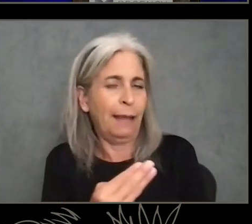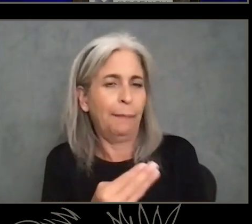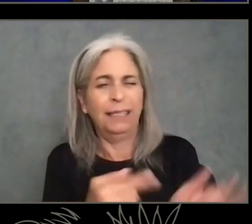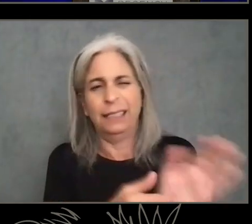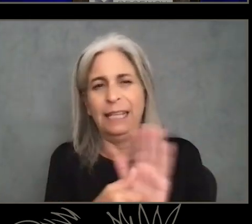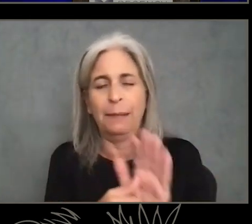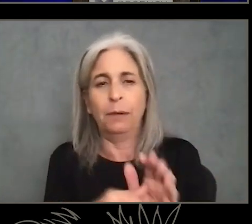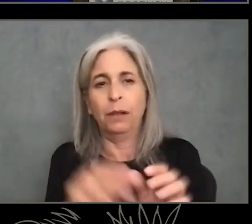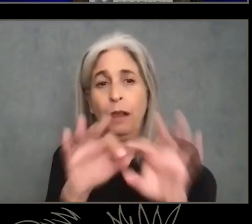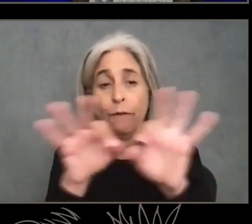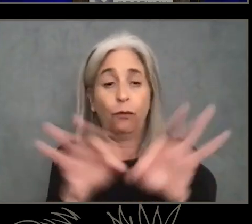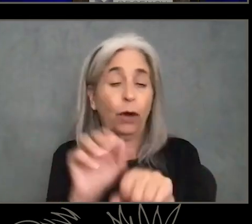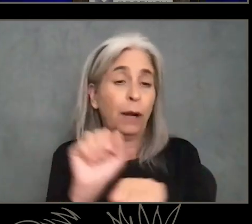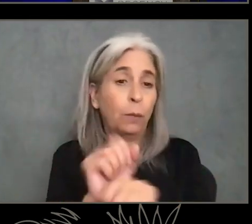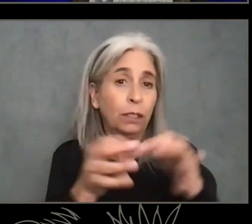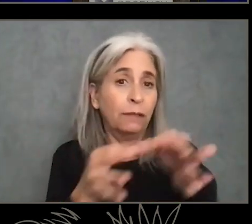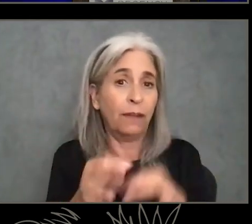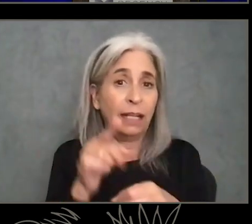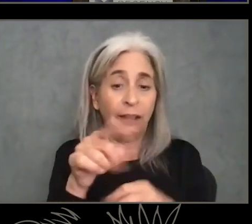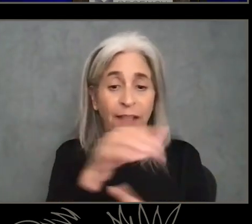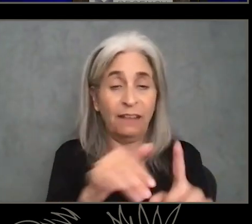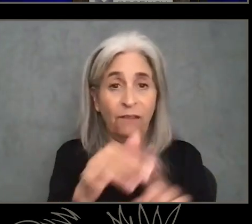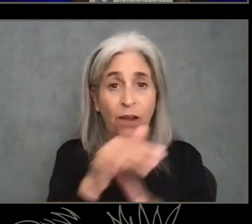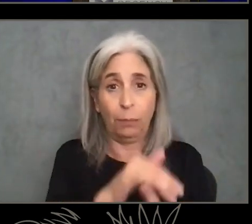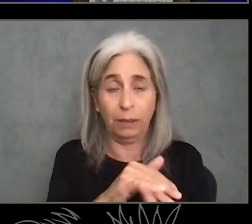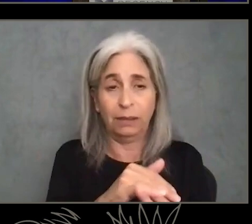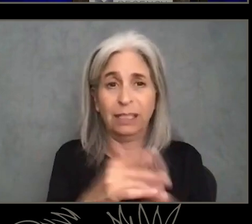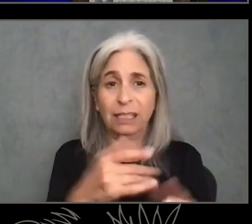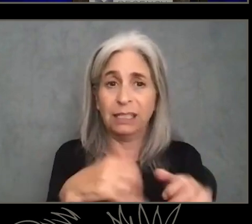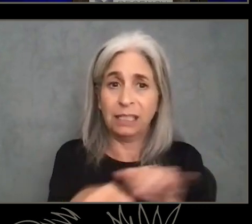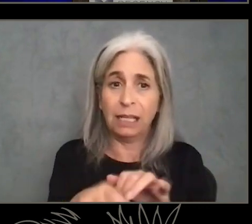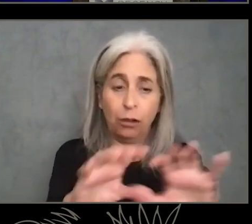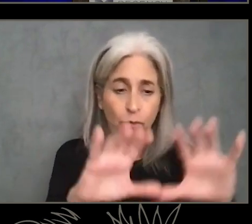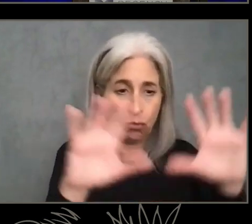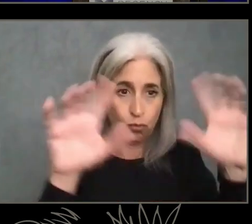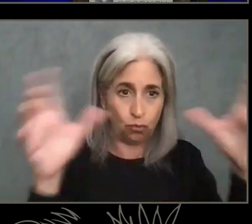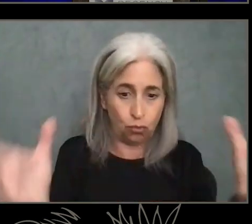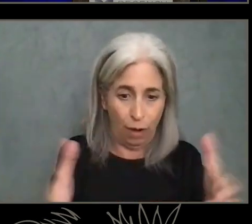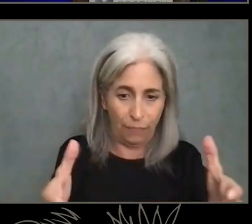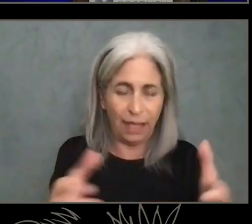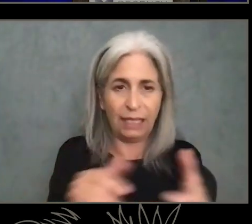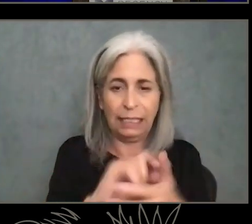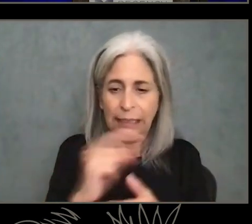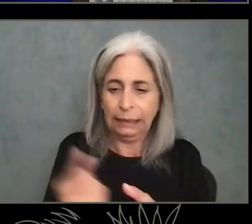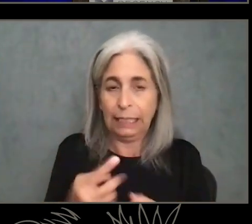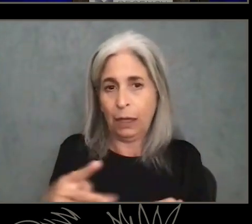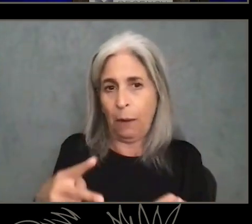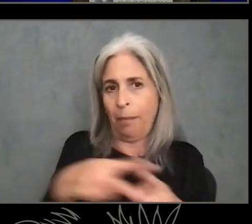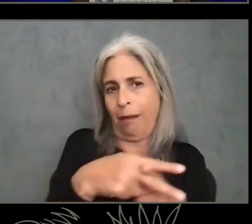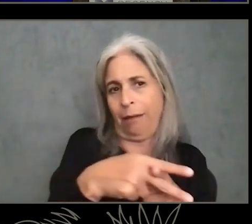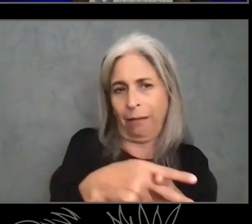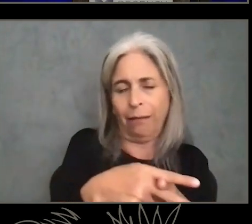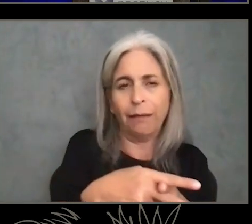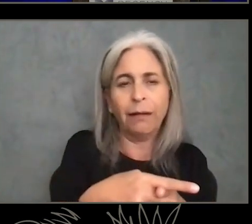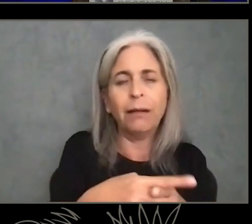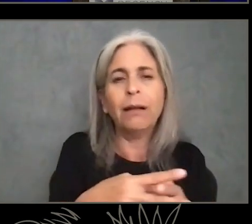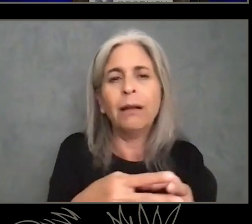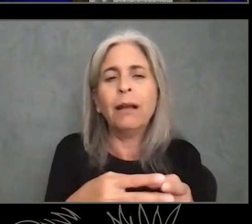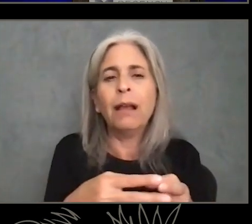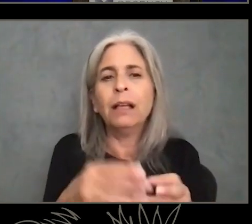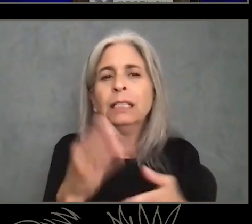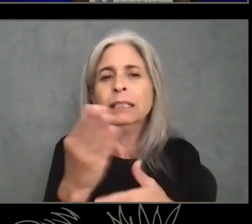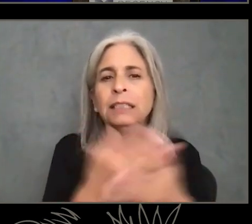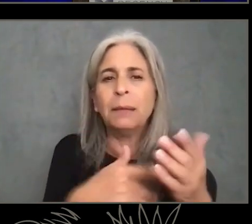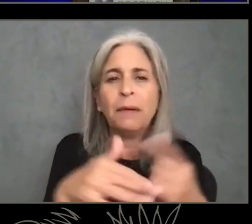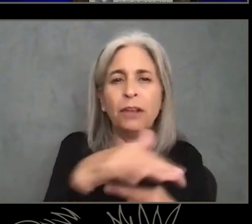have a framework that defines these environments and still wrap that in a single plugin. And you may be consuming these